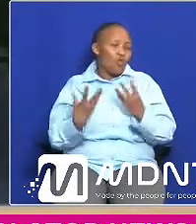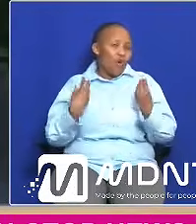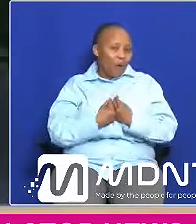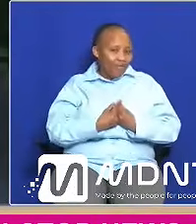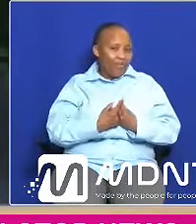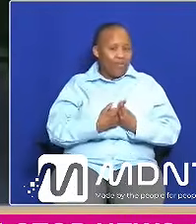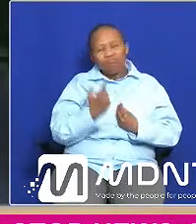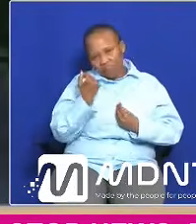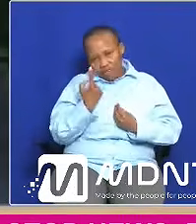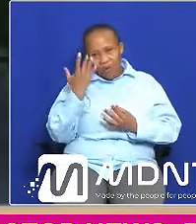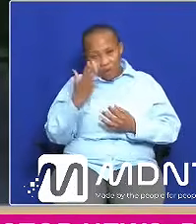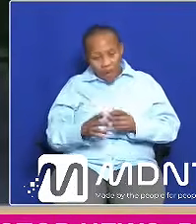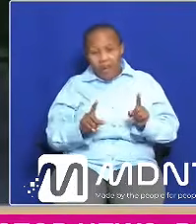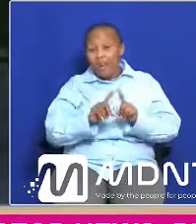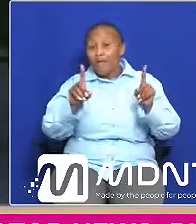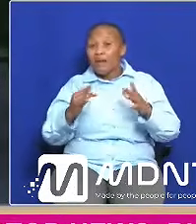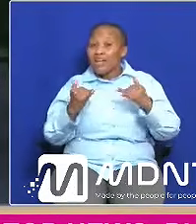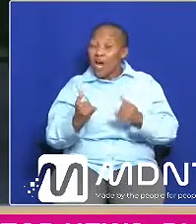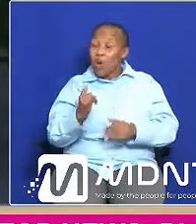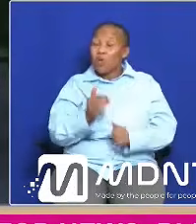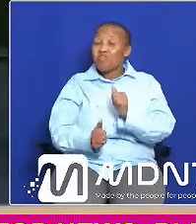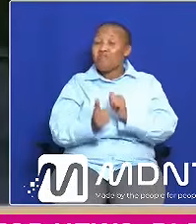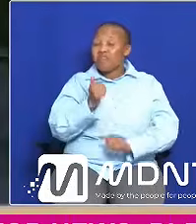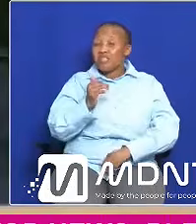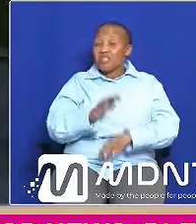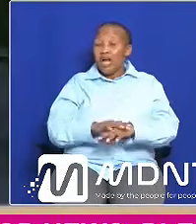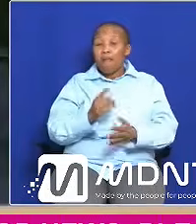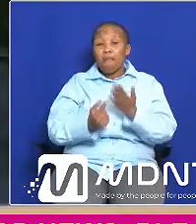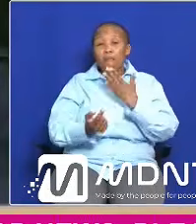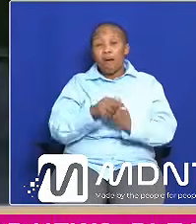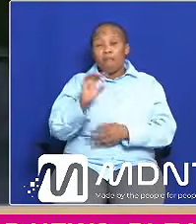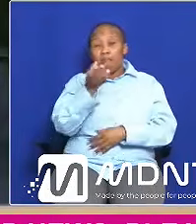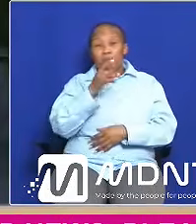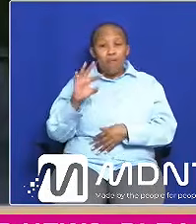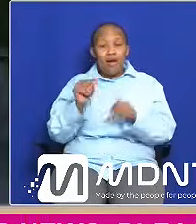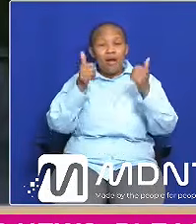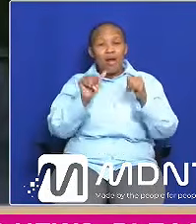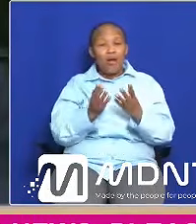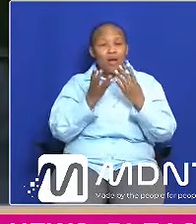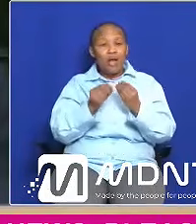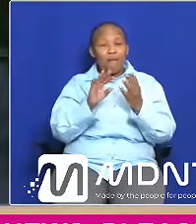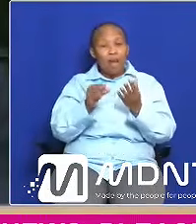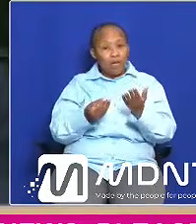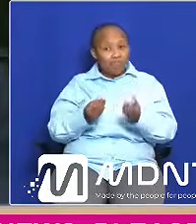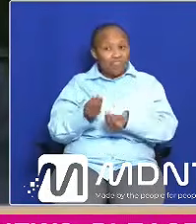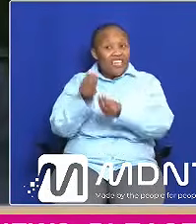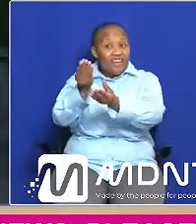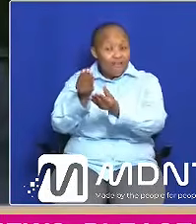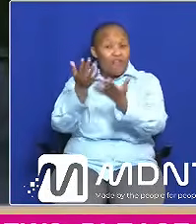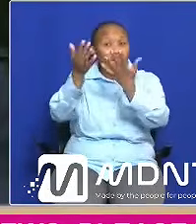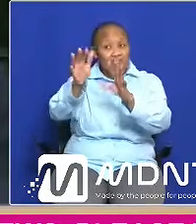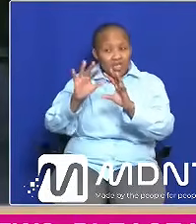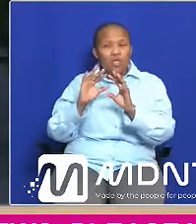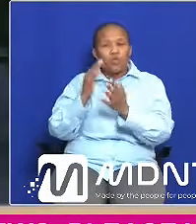an account number that you have to communicate to Mr. Msibi to make payment. On that assumption, I expect you